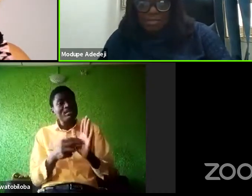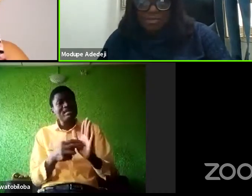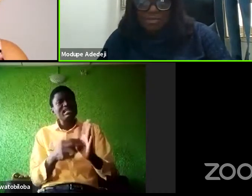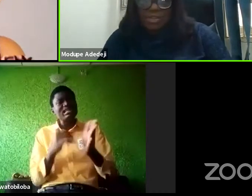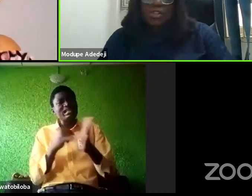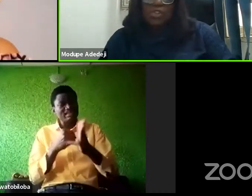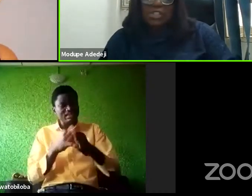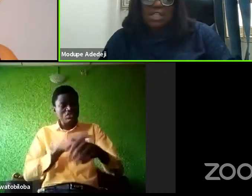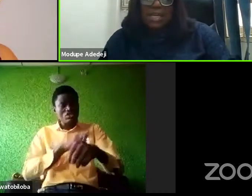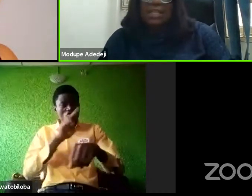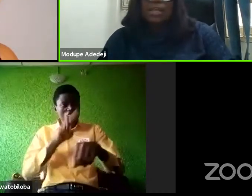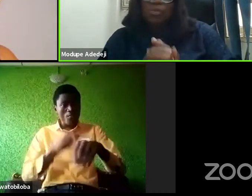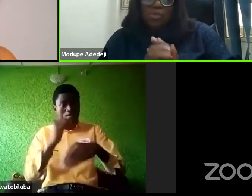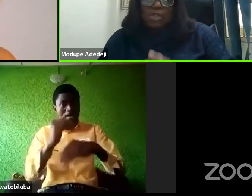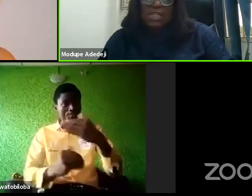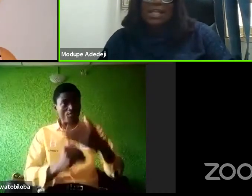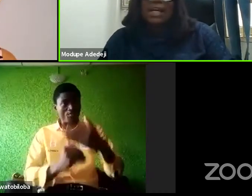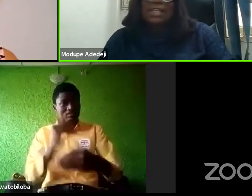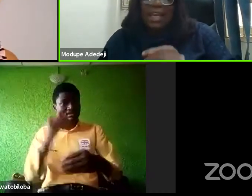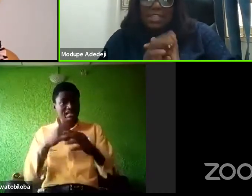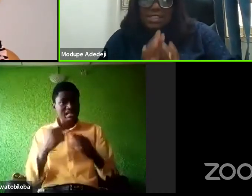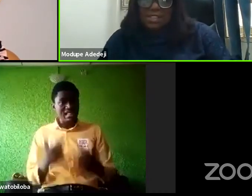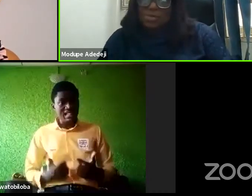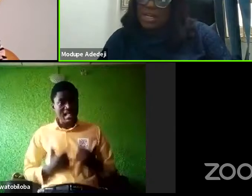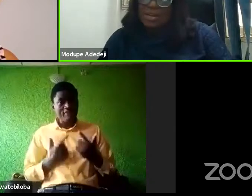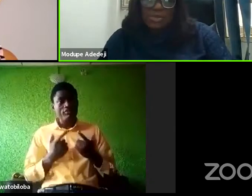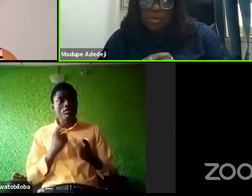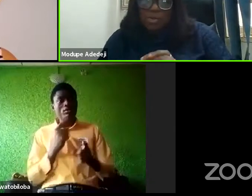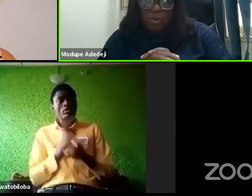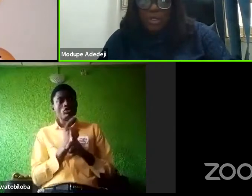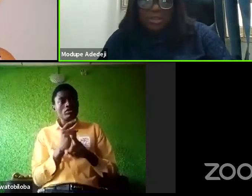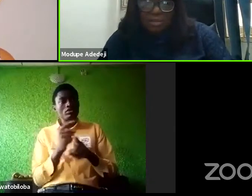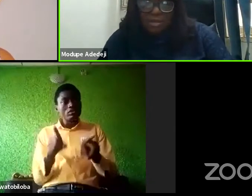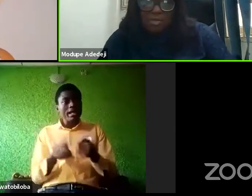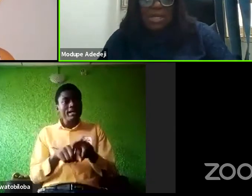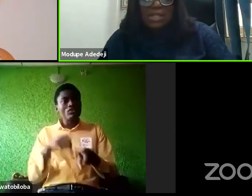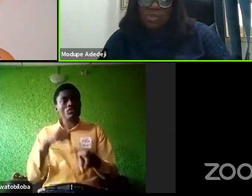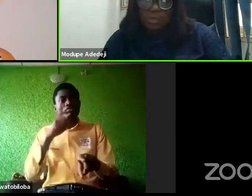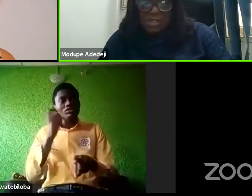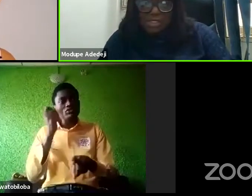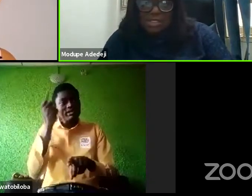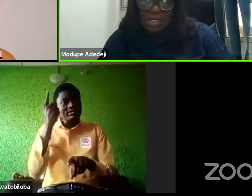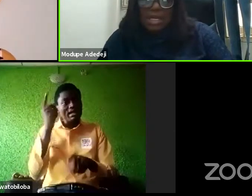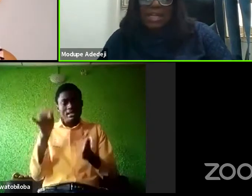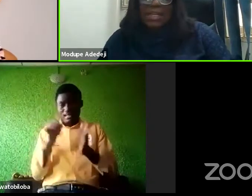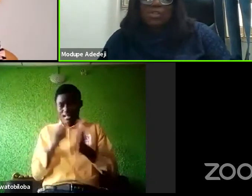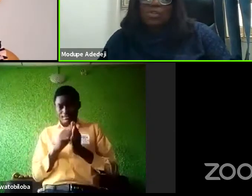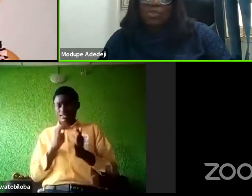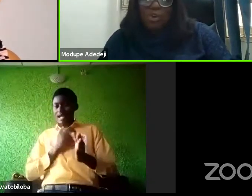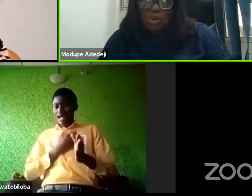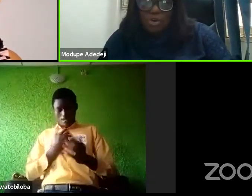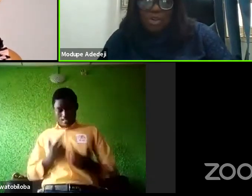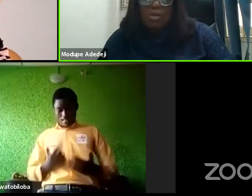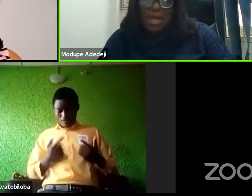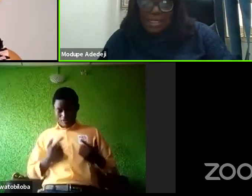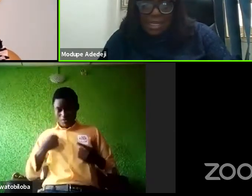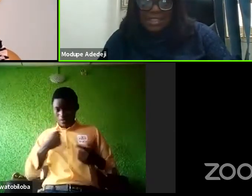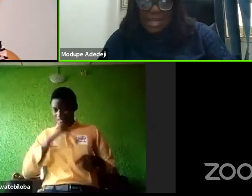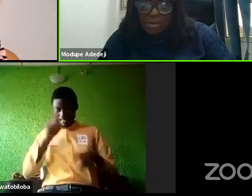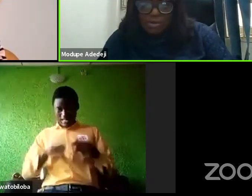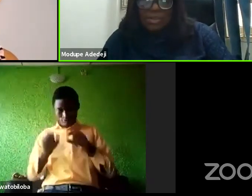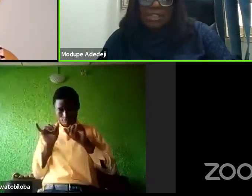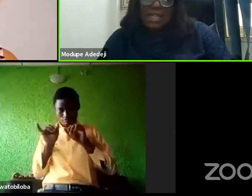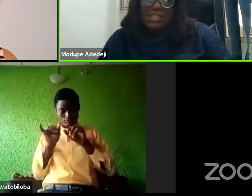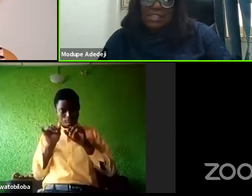in life. Just like we should understand that aging, we cannot stop growing. We can't stop it. And there's no drug as